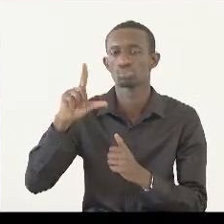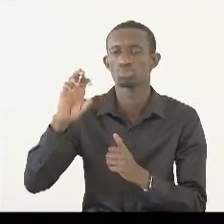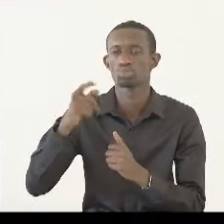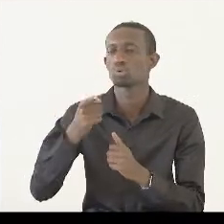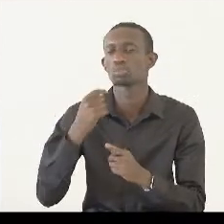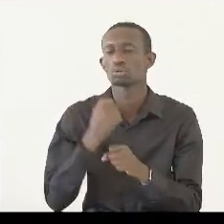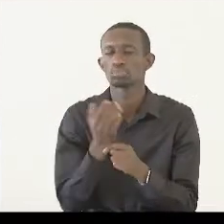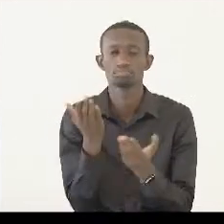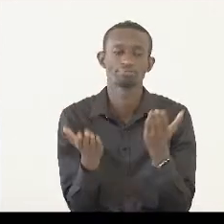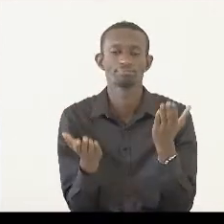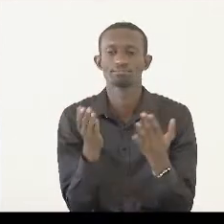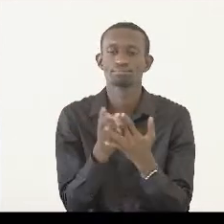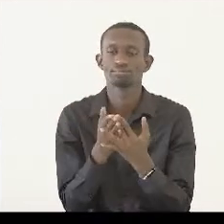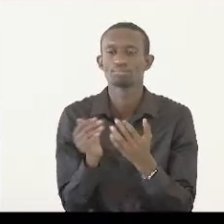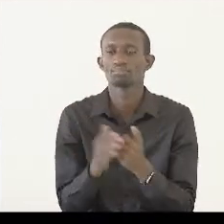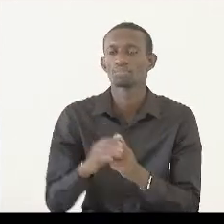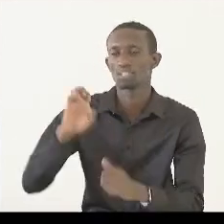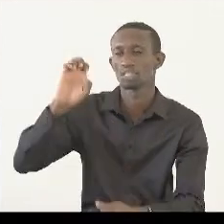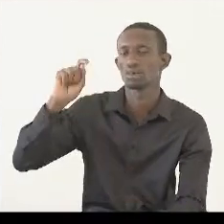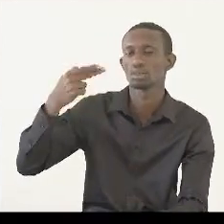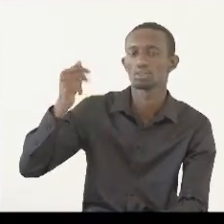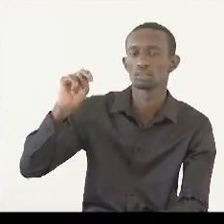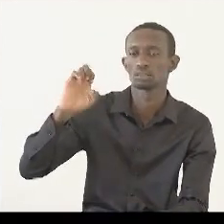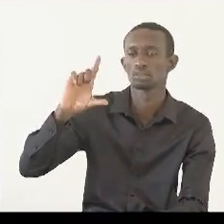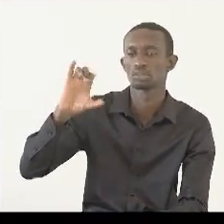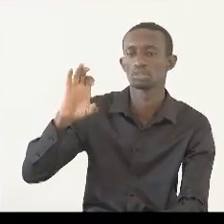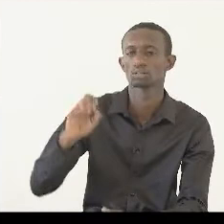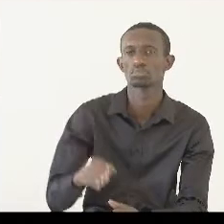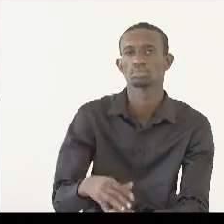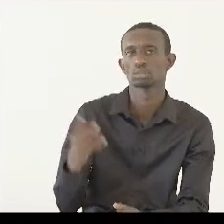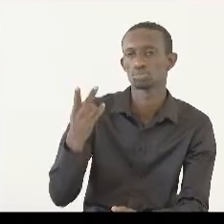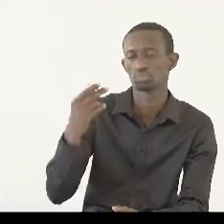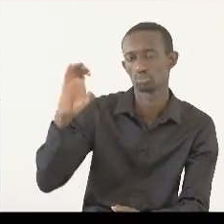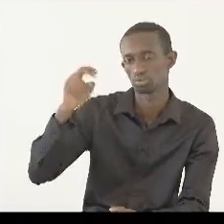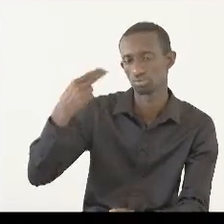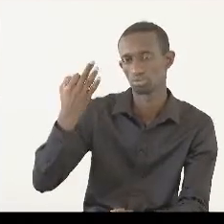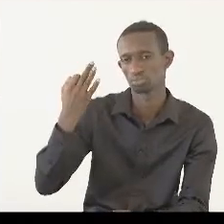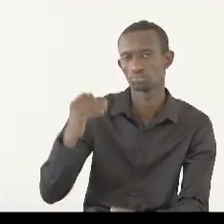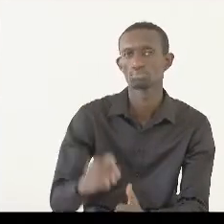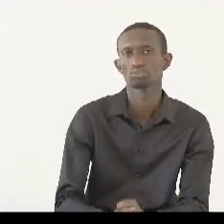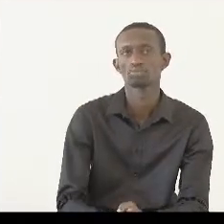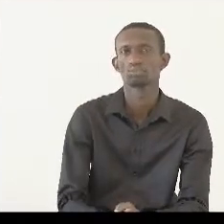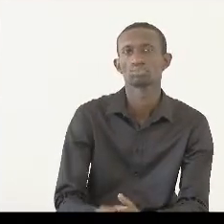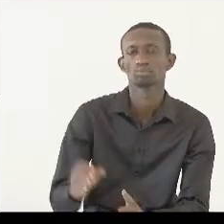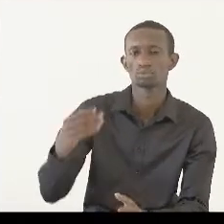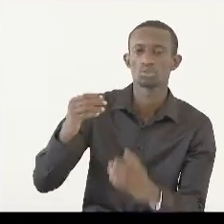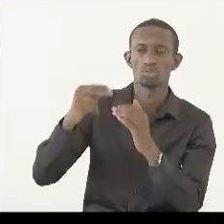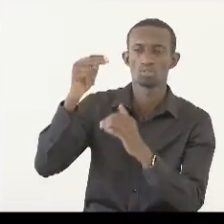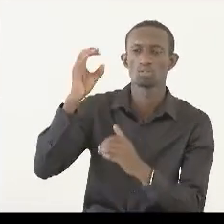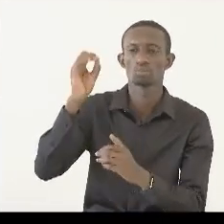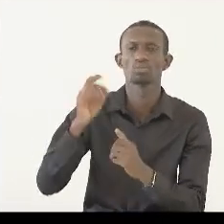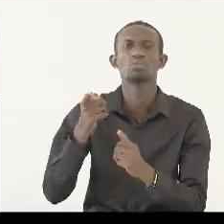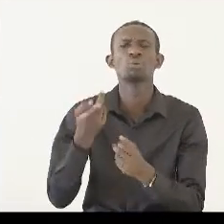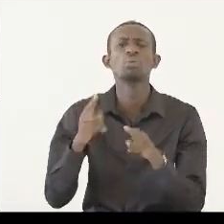with ethanoic acid. These two. This is ethanoic acid over here.